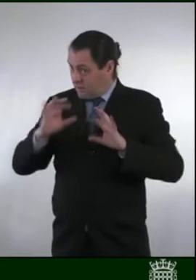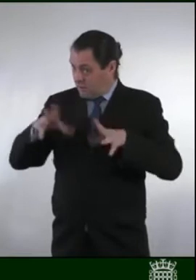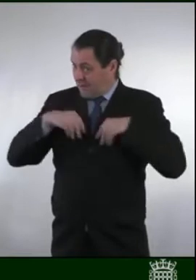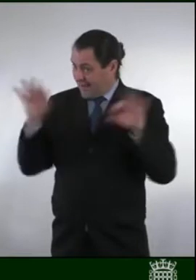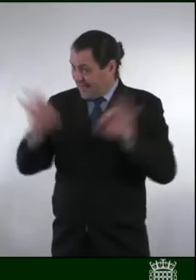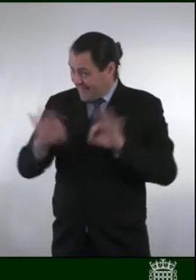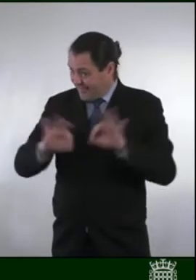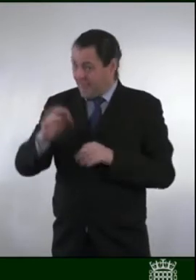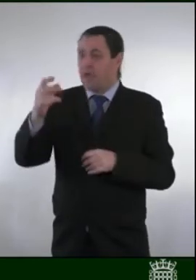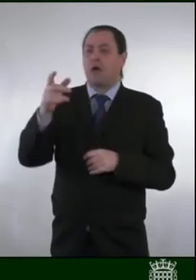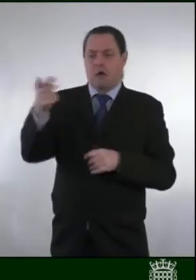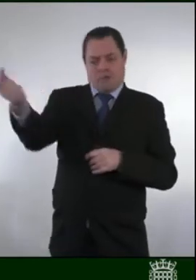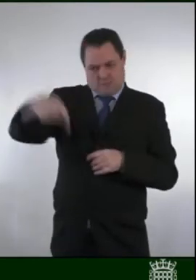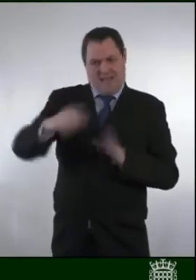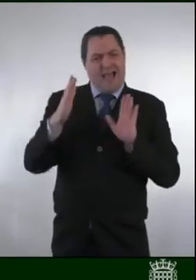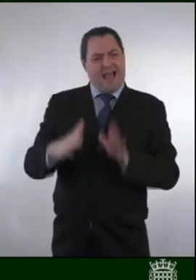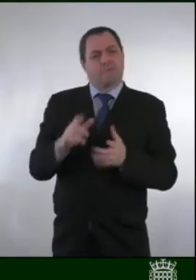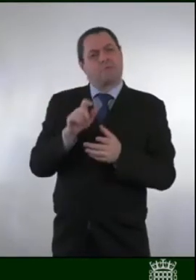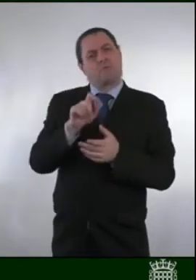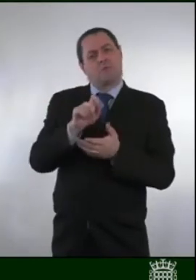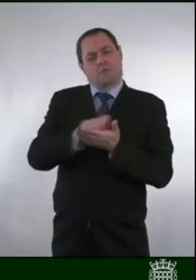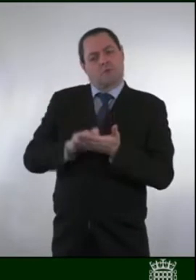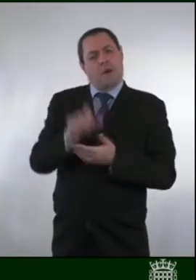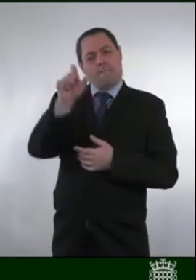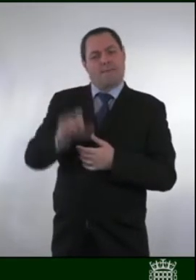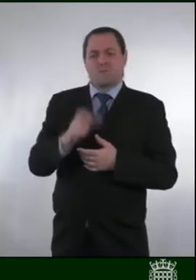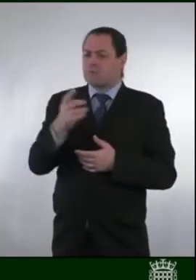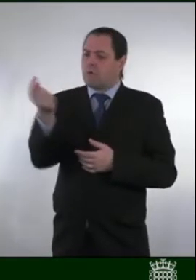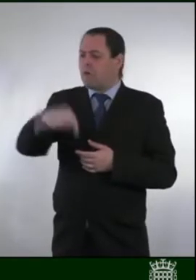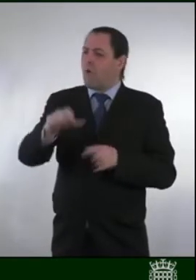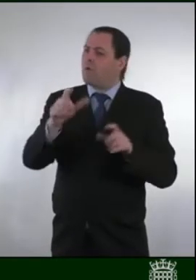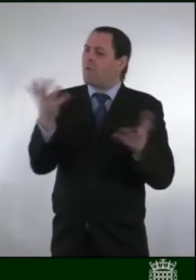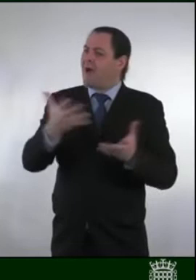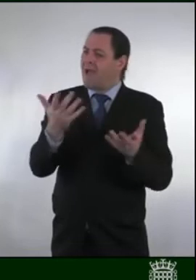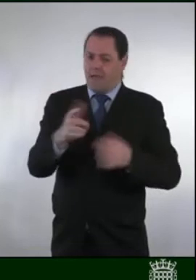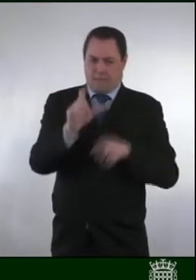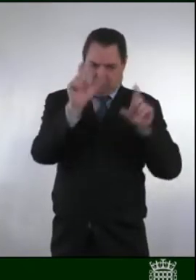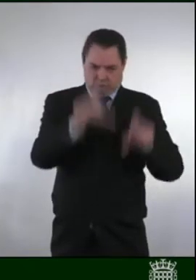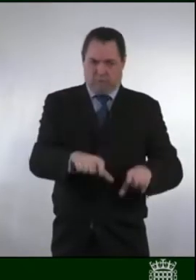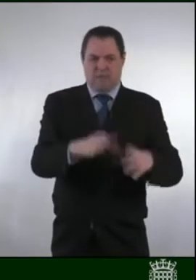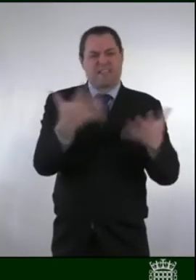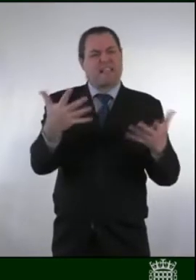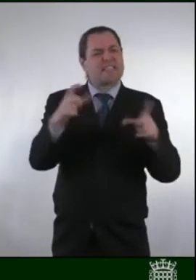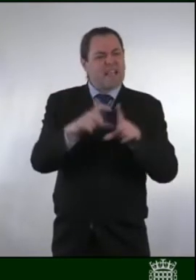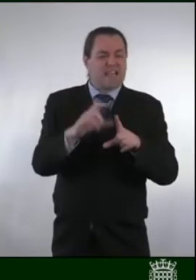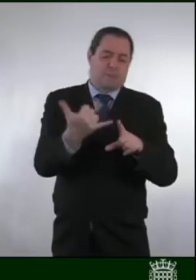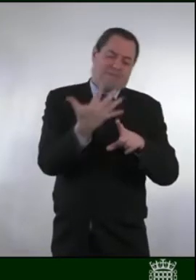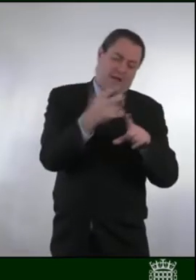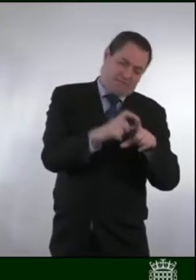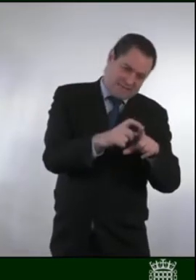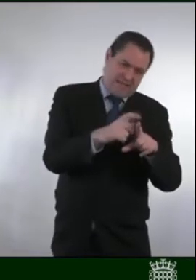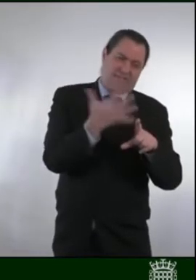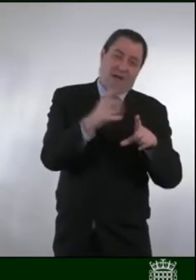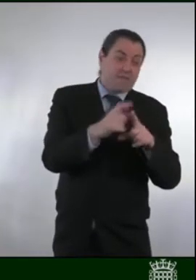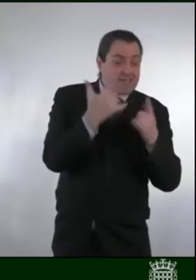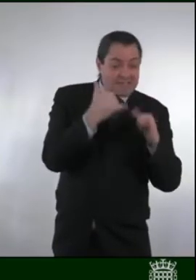passenger locator form, which you have to provide, Mr. Speaker, and then you must quarantine for 10 days or 5 days if you do a second test.